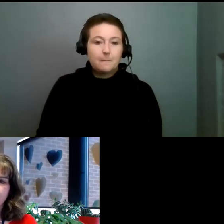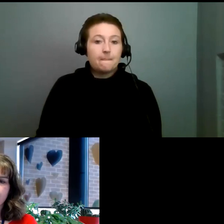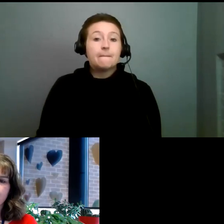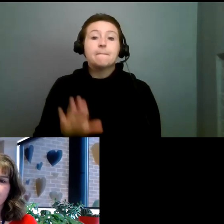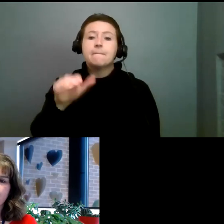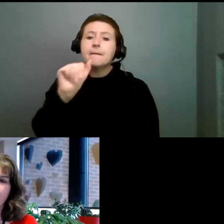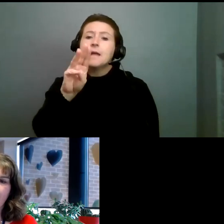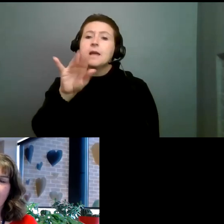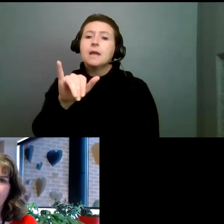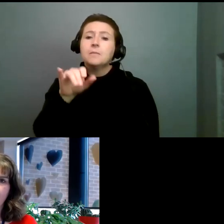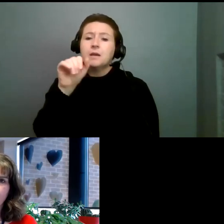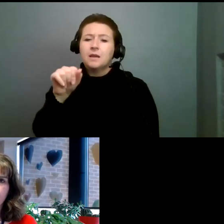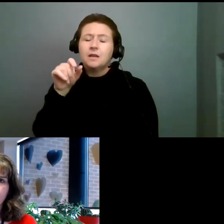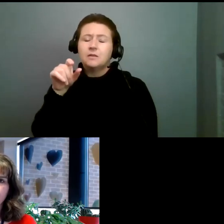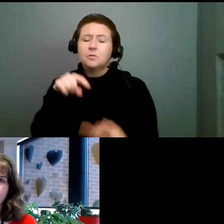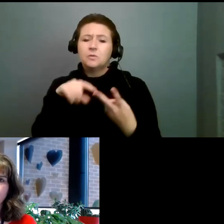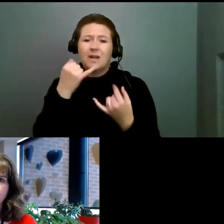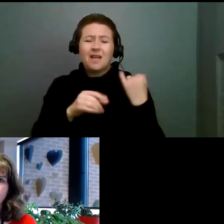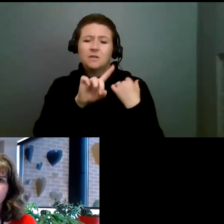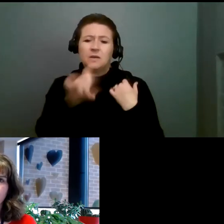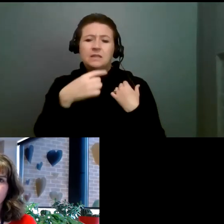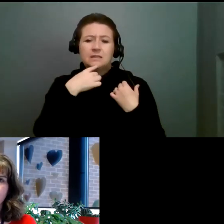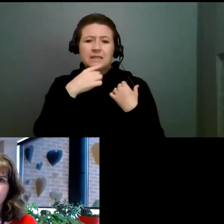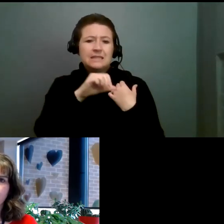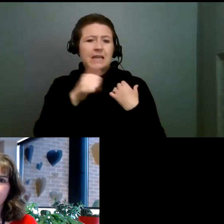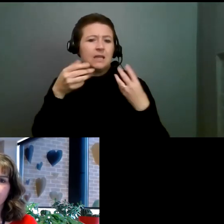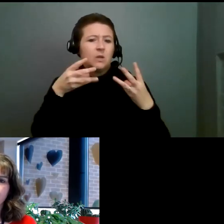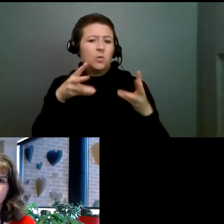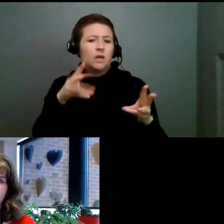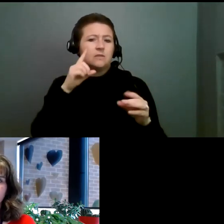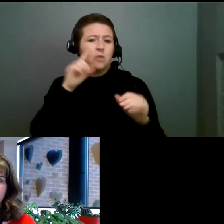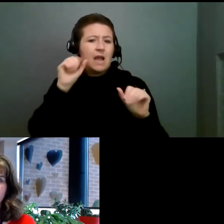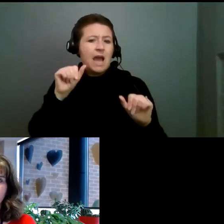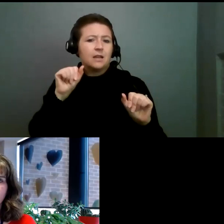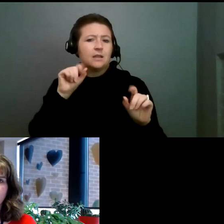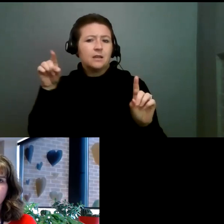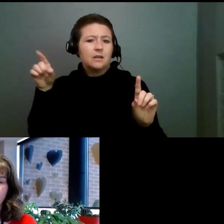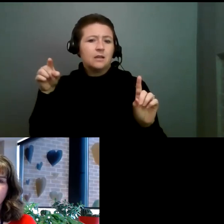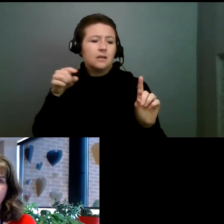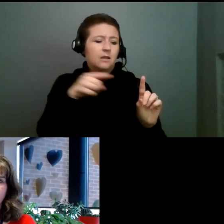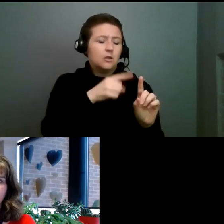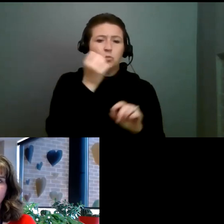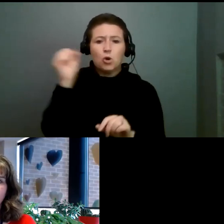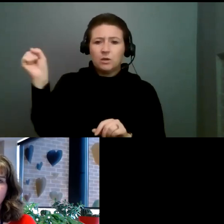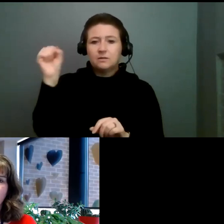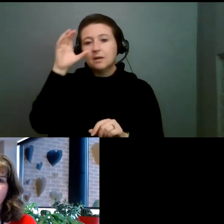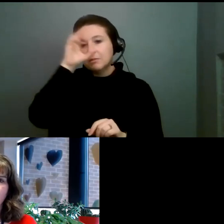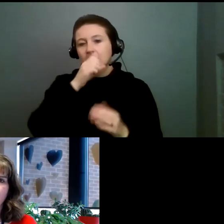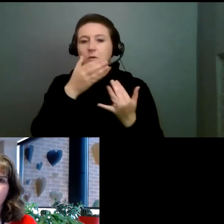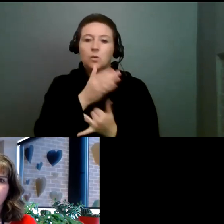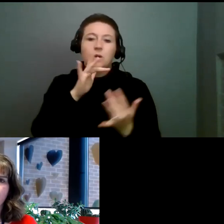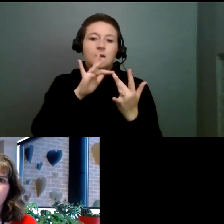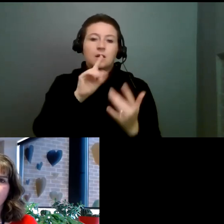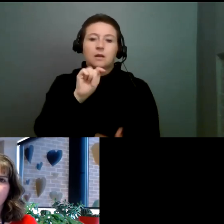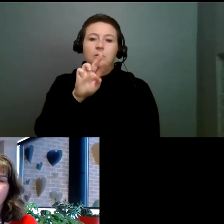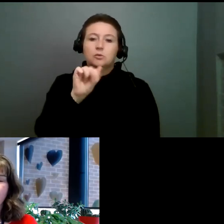Amy, can you connect back on this last question? It says, are there any ways to adequately trace back to protests? And I'm assuming that would be through the contact tracing